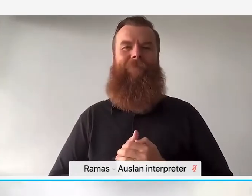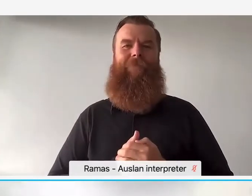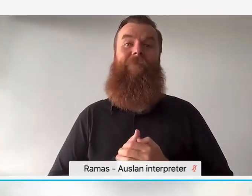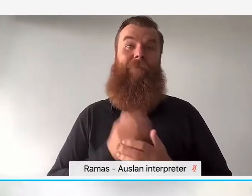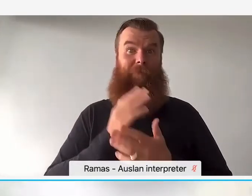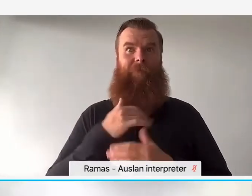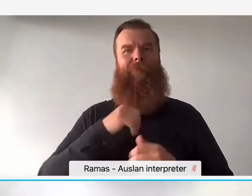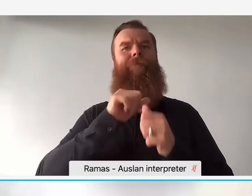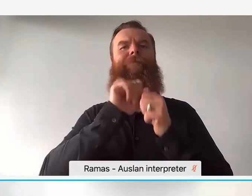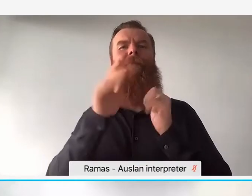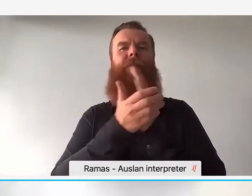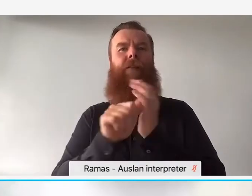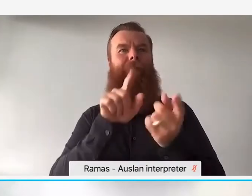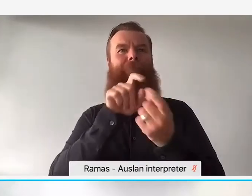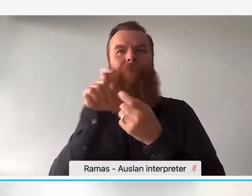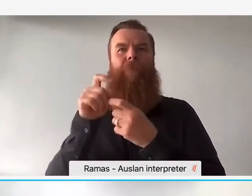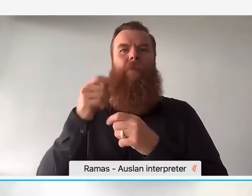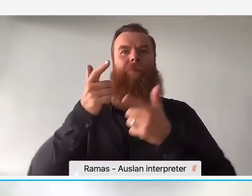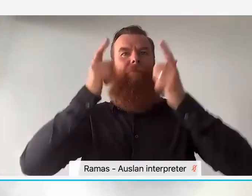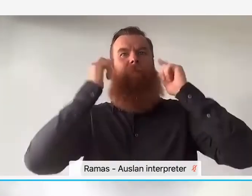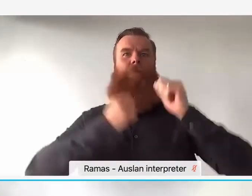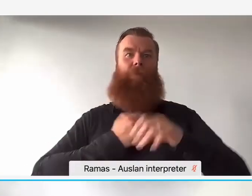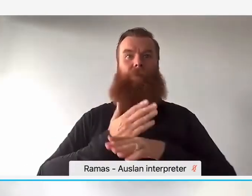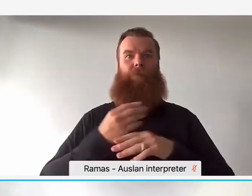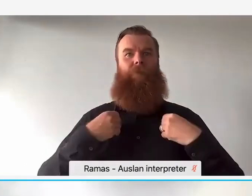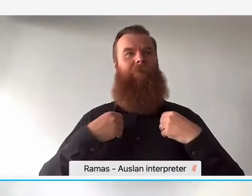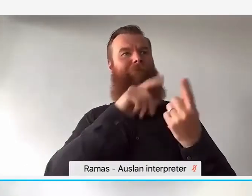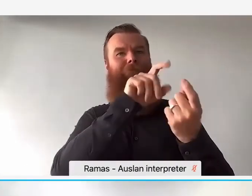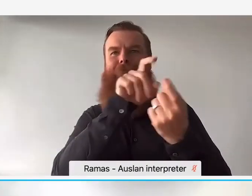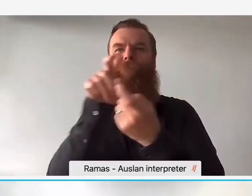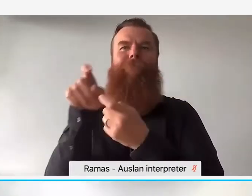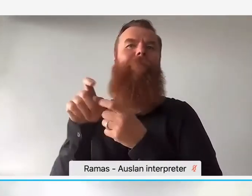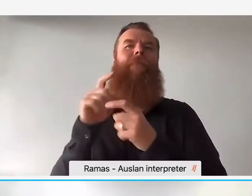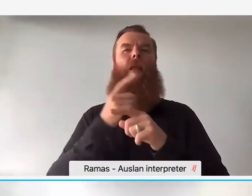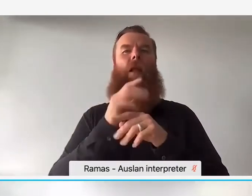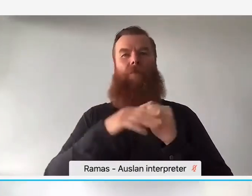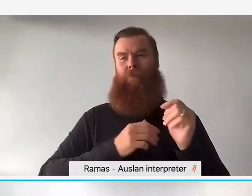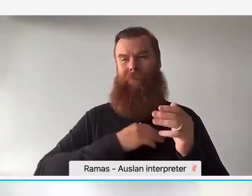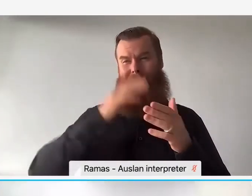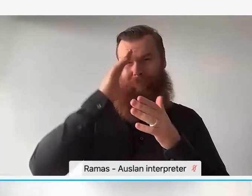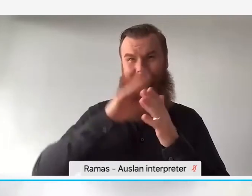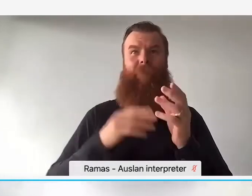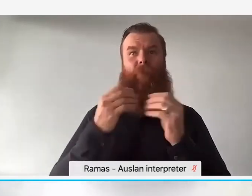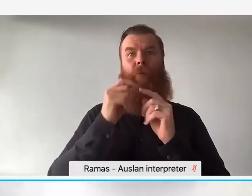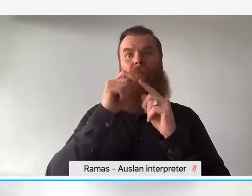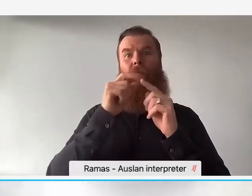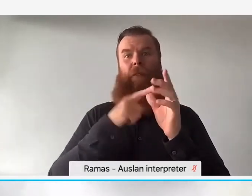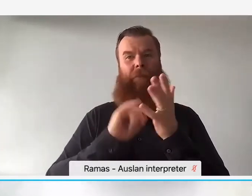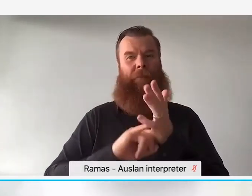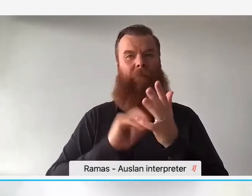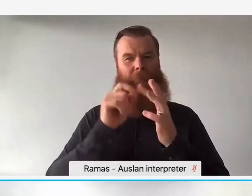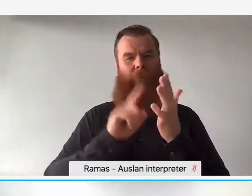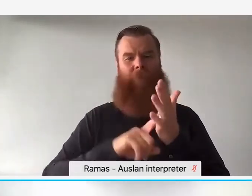Clarke. And today I've been asked to take you through our experience with the Pacific Labour Scheme. So firstly, who is